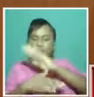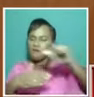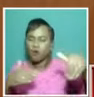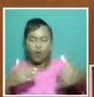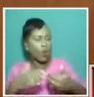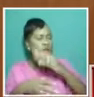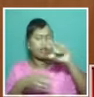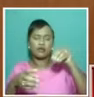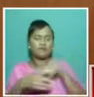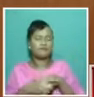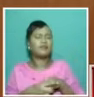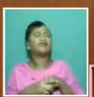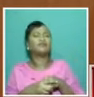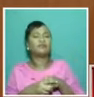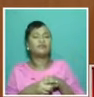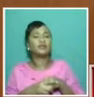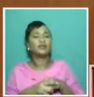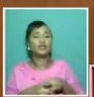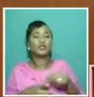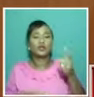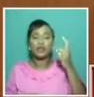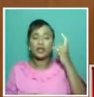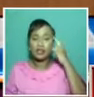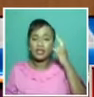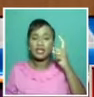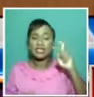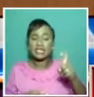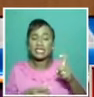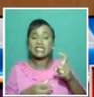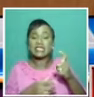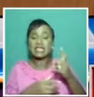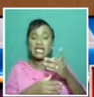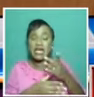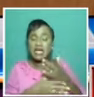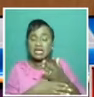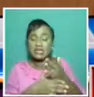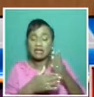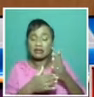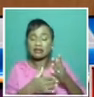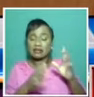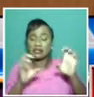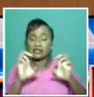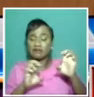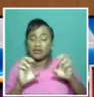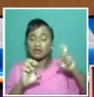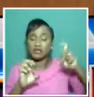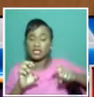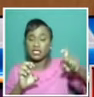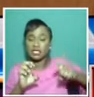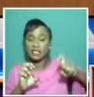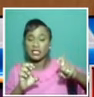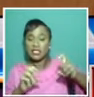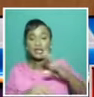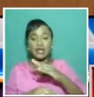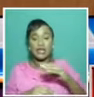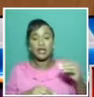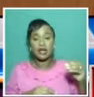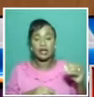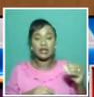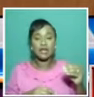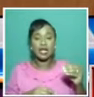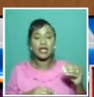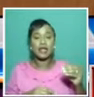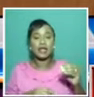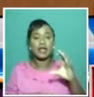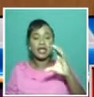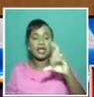So I suspect that a psychiatric assessment might be on the table. I also suspect that clinical interviewing